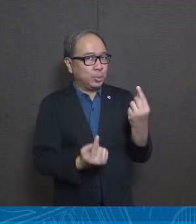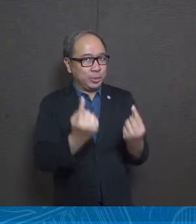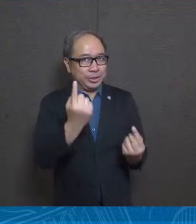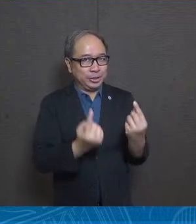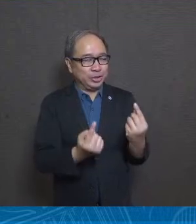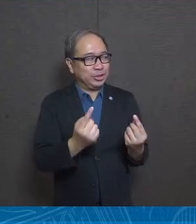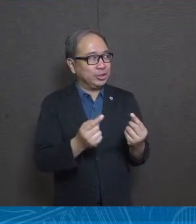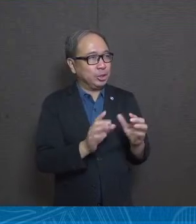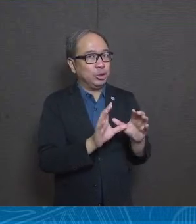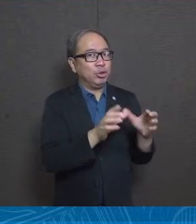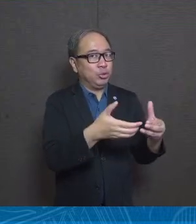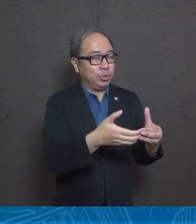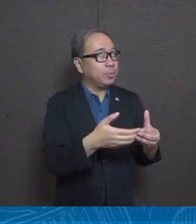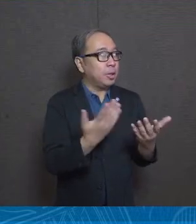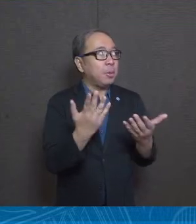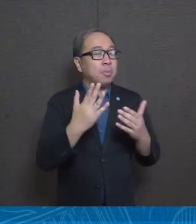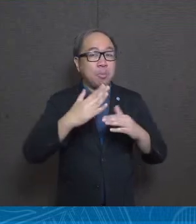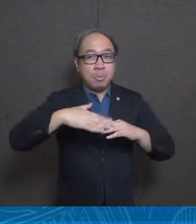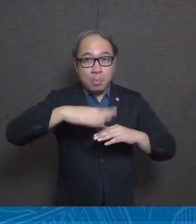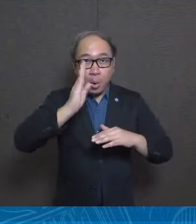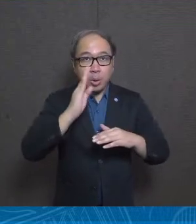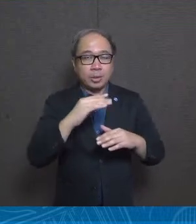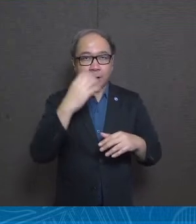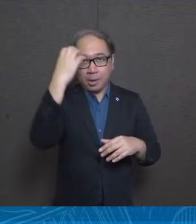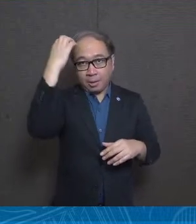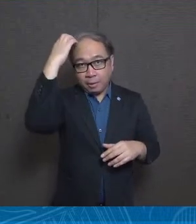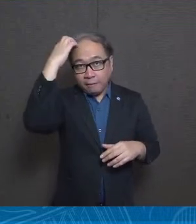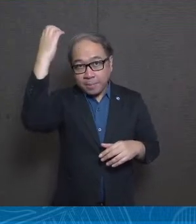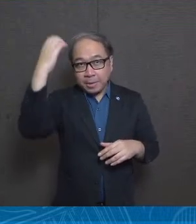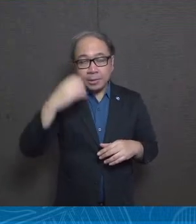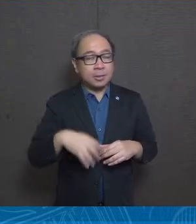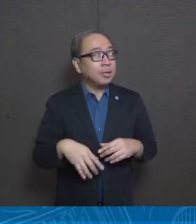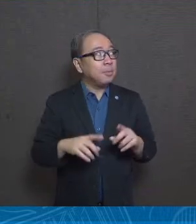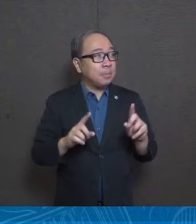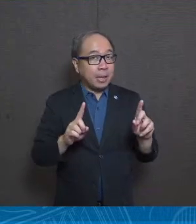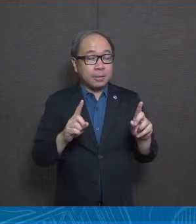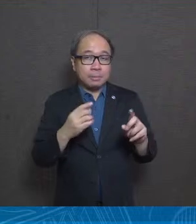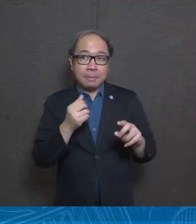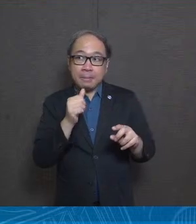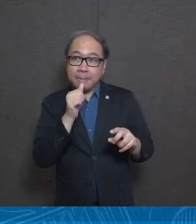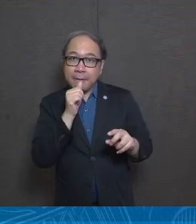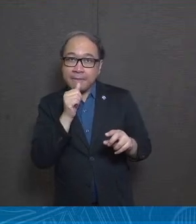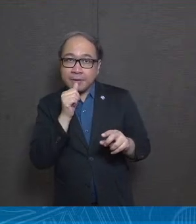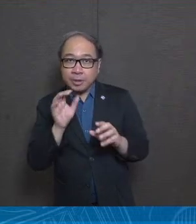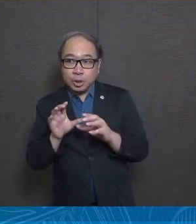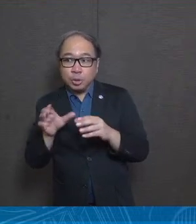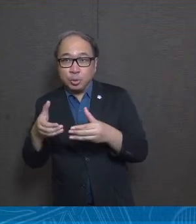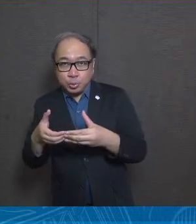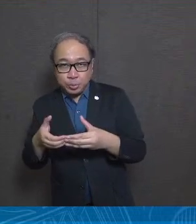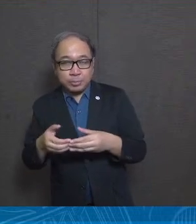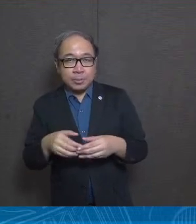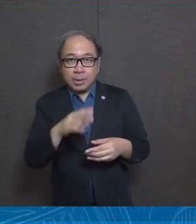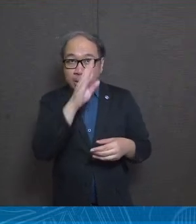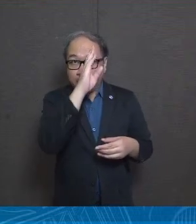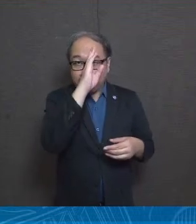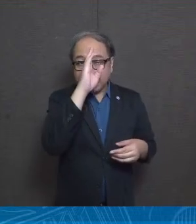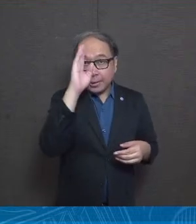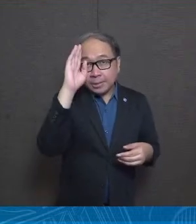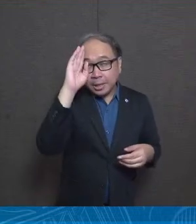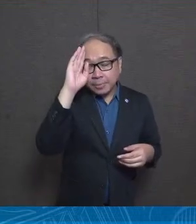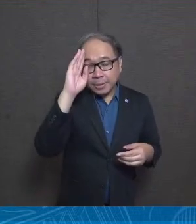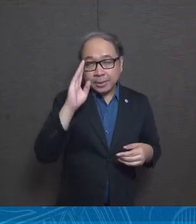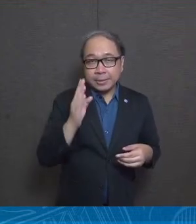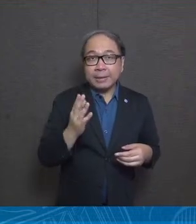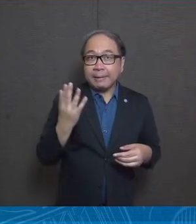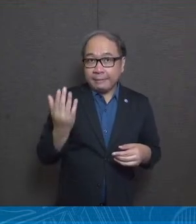Okay, predominantly government, but private sectors also a lot. Academic, okay, it's,